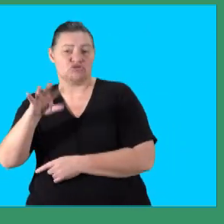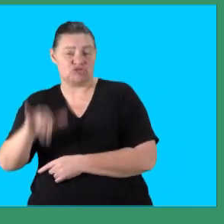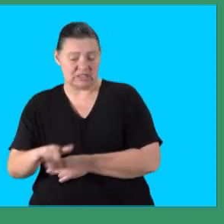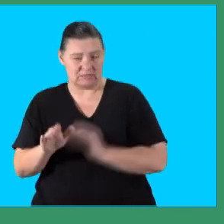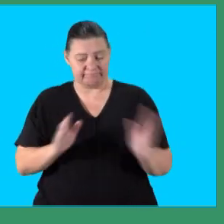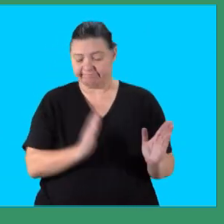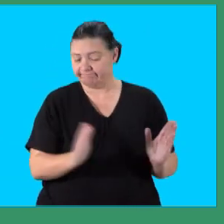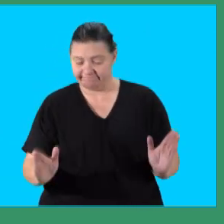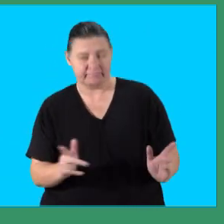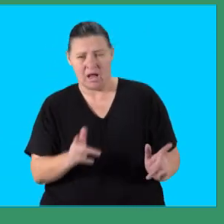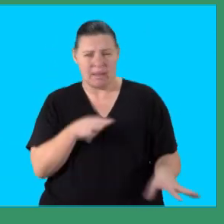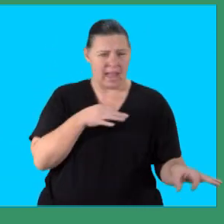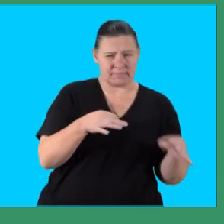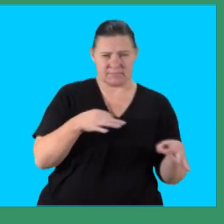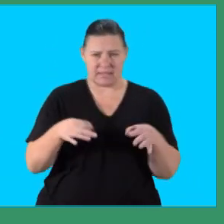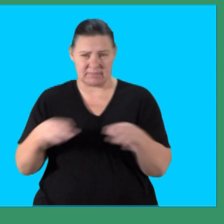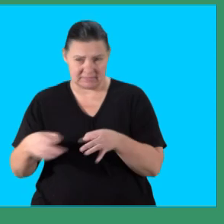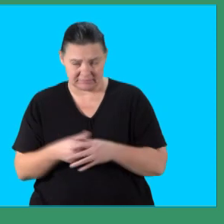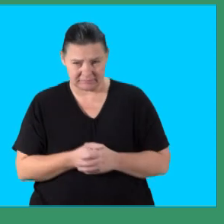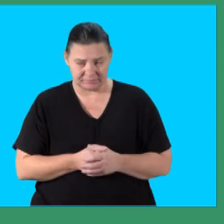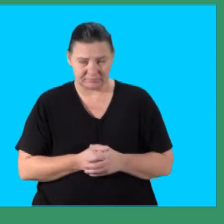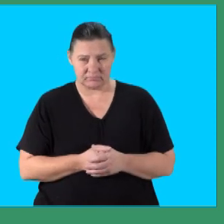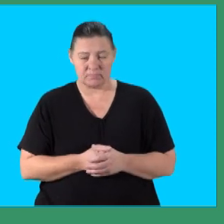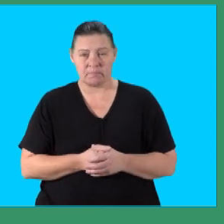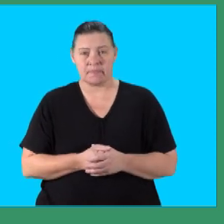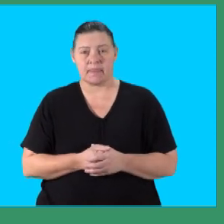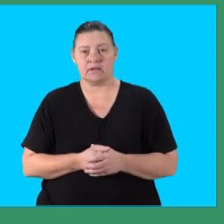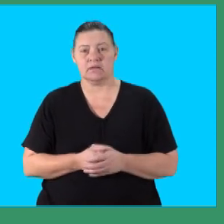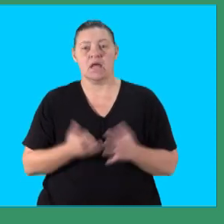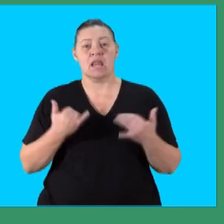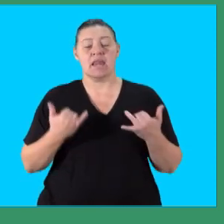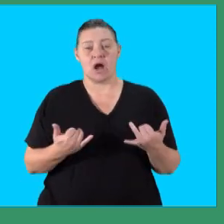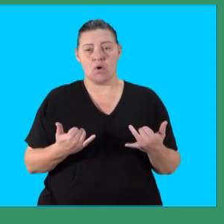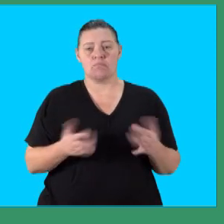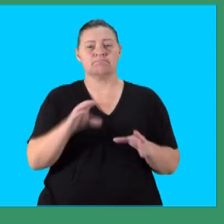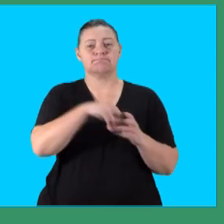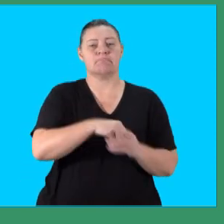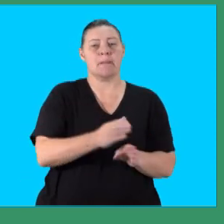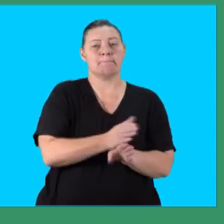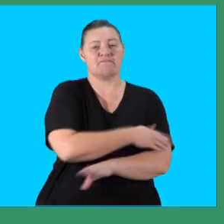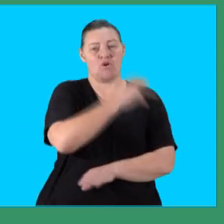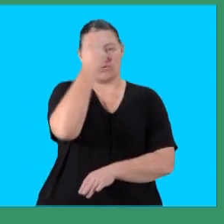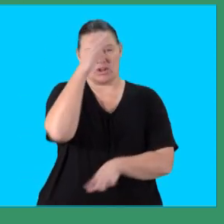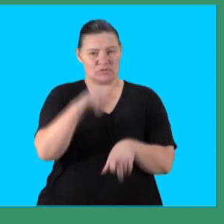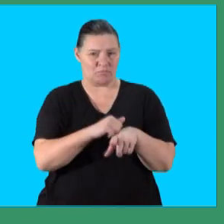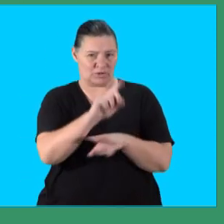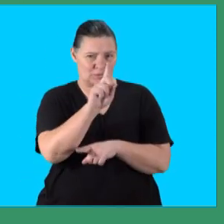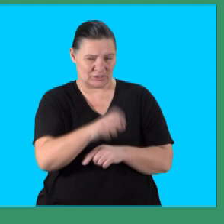and tertiary sectors. Now, let's get into the pre-knowledge